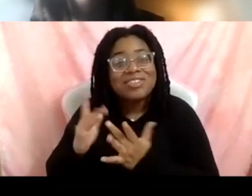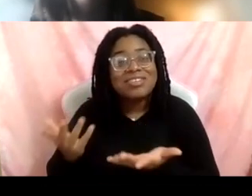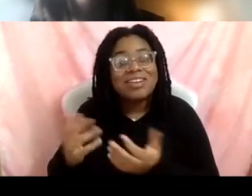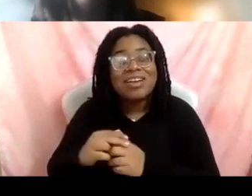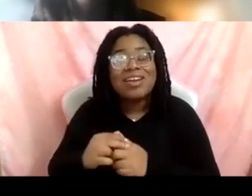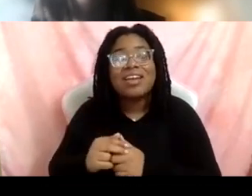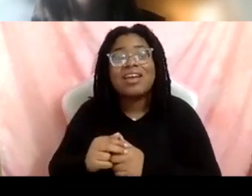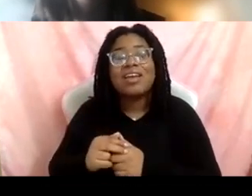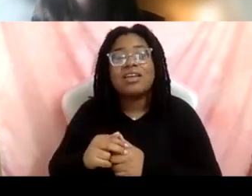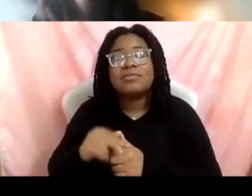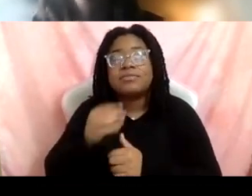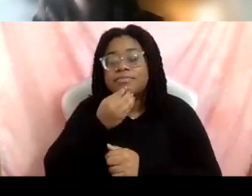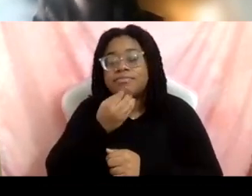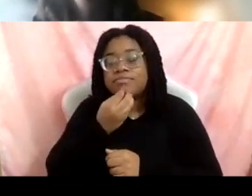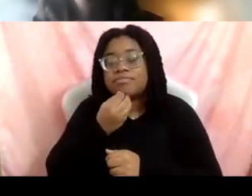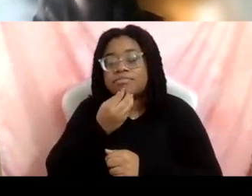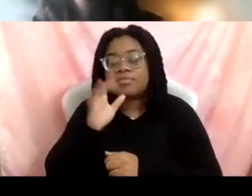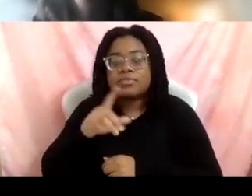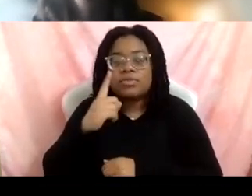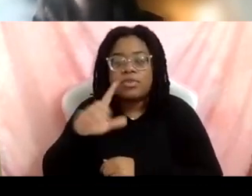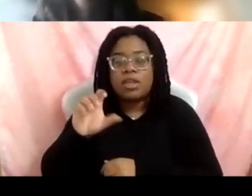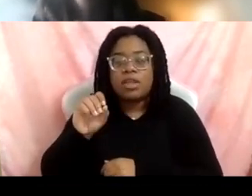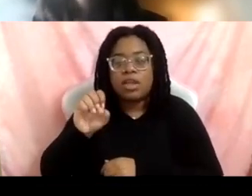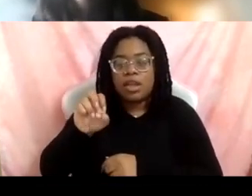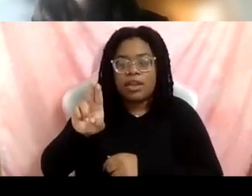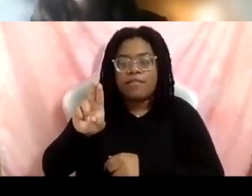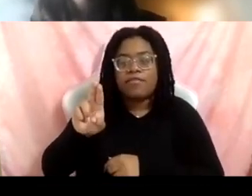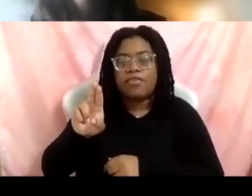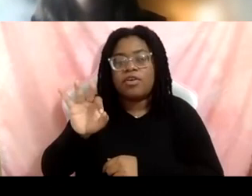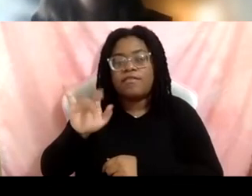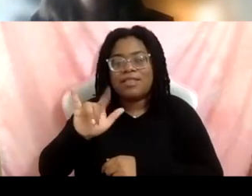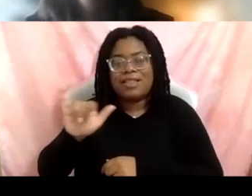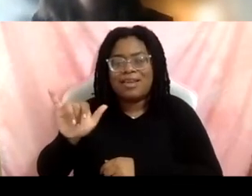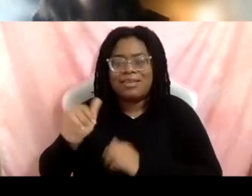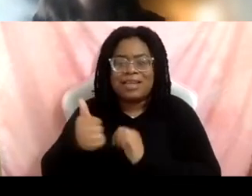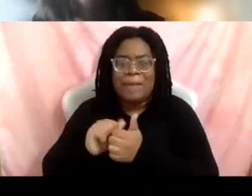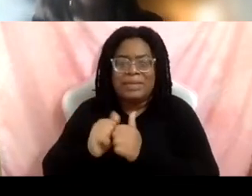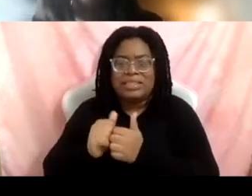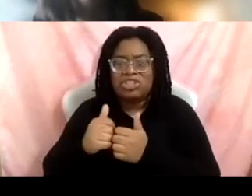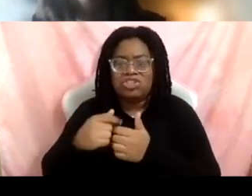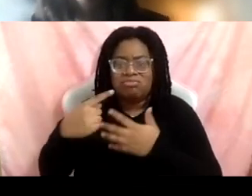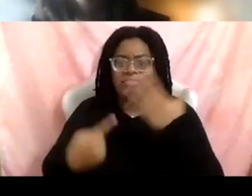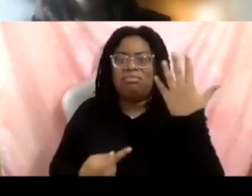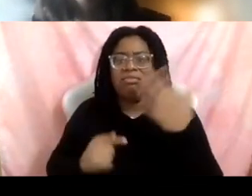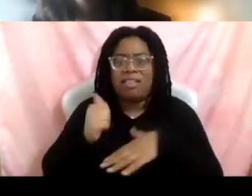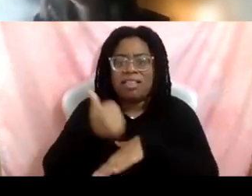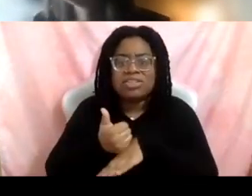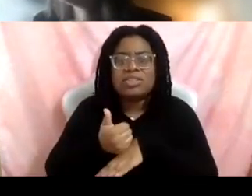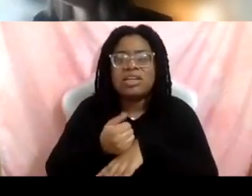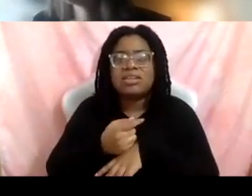And if you look up on Coverfly, there's tons of competitions listed, and on the DGA website, there's all of